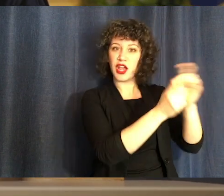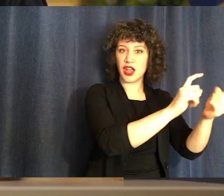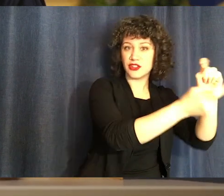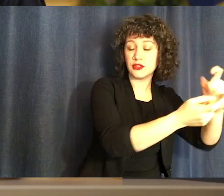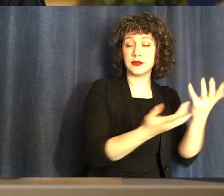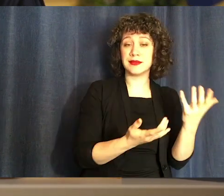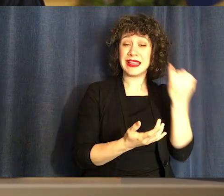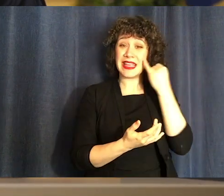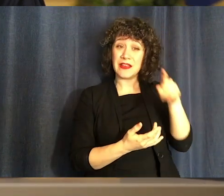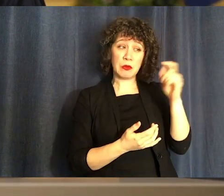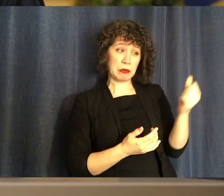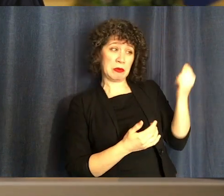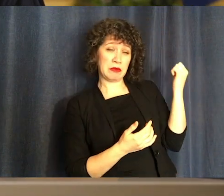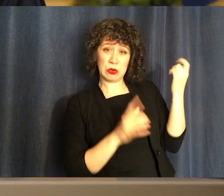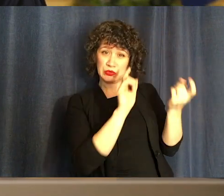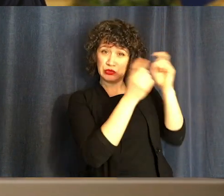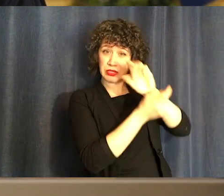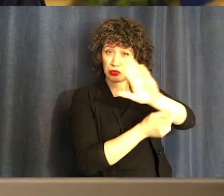like trying to milk a dead cow.